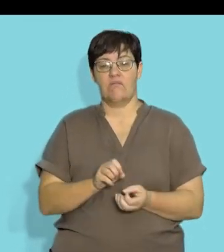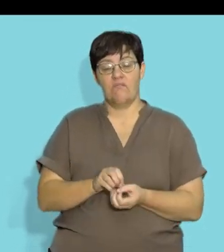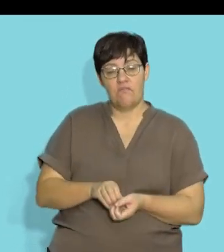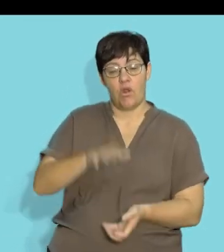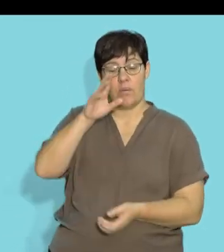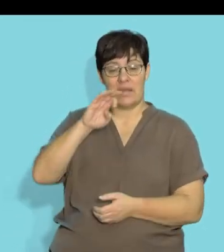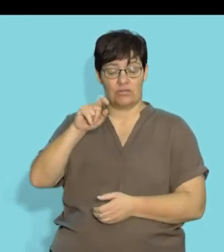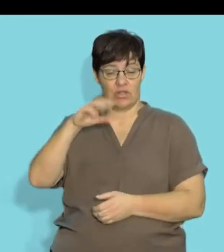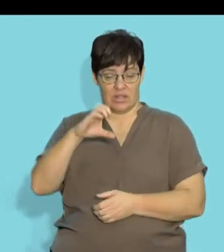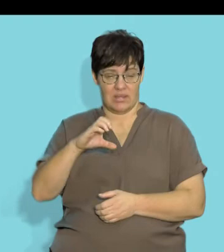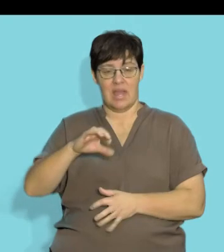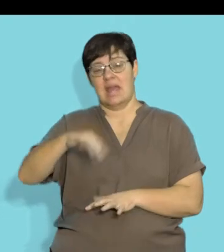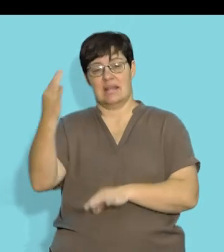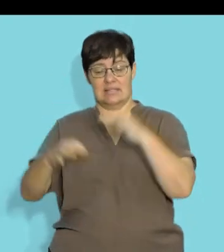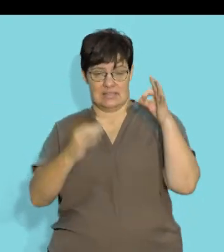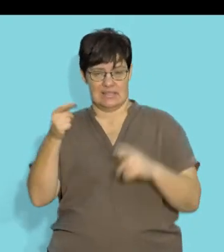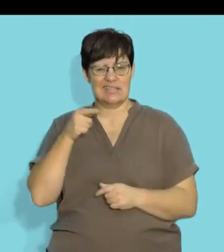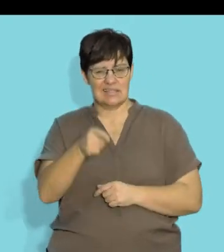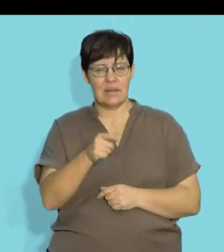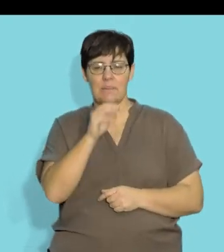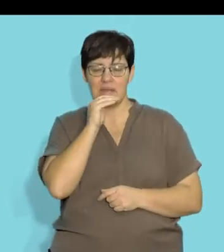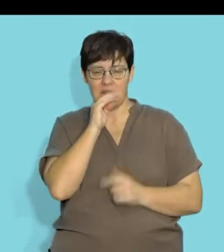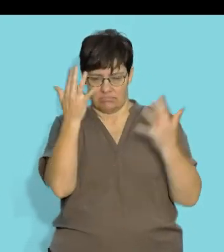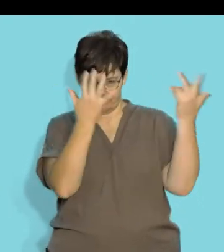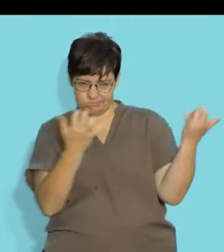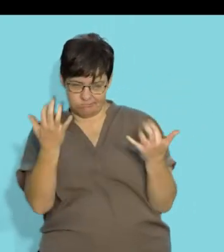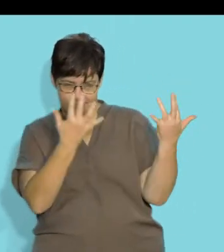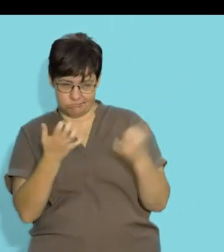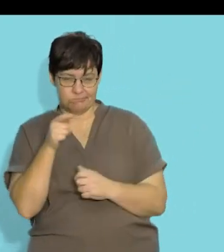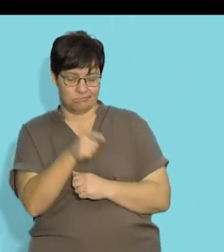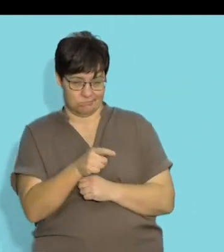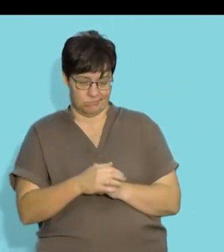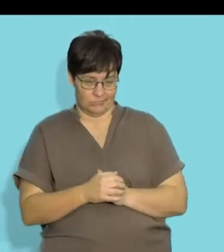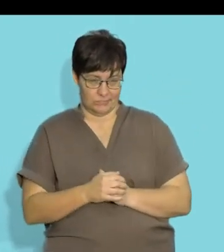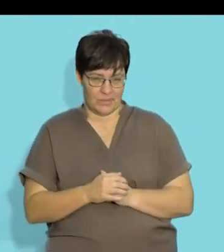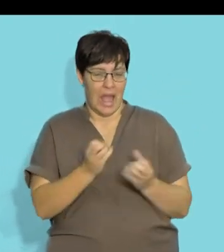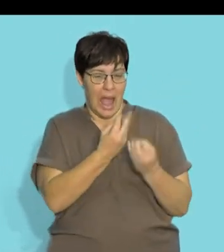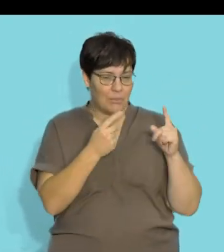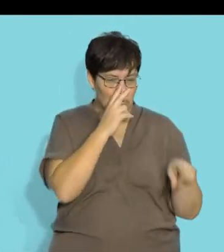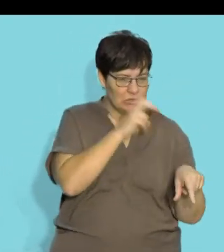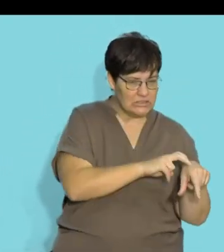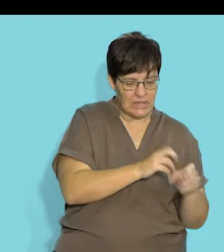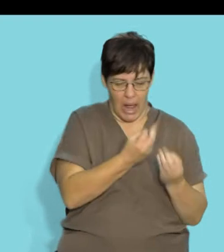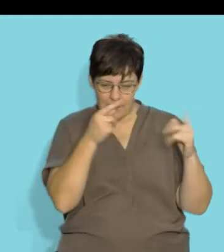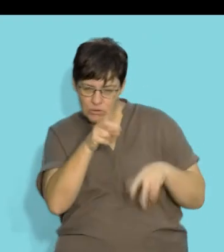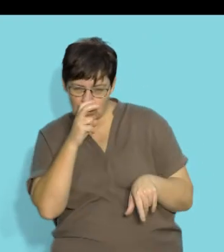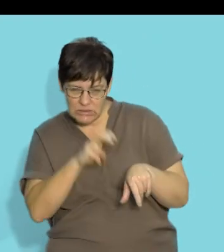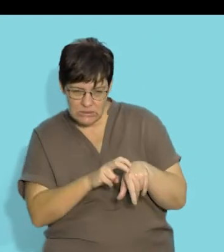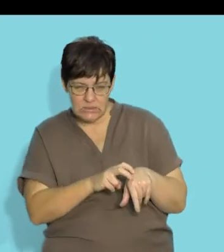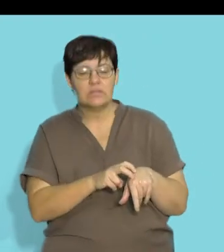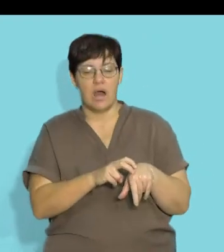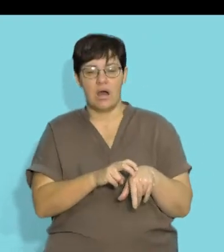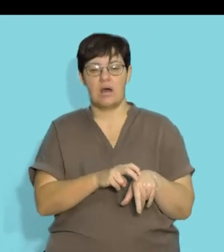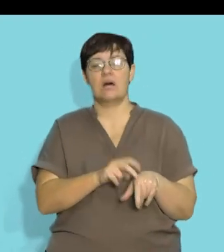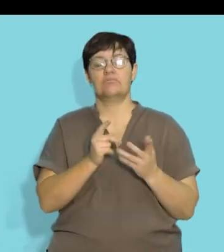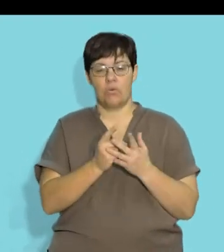volumetric analysis, which is basically about the calculations, okay? These are actually stoichiometric calculations of